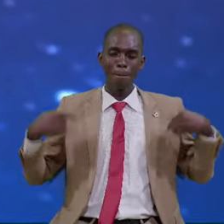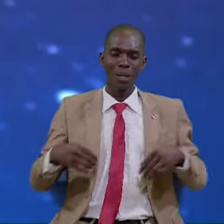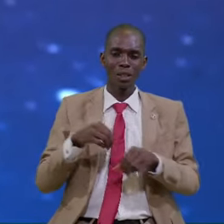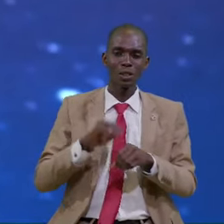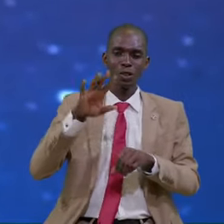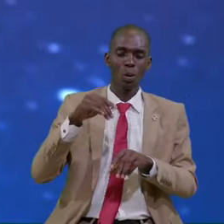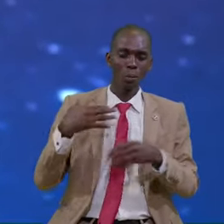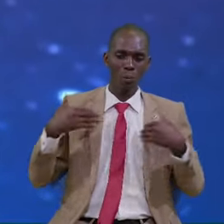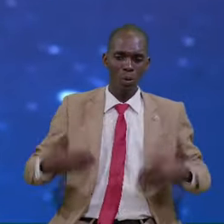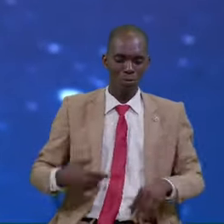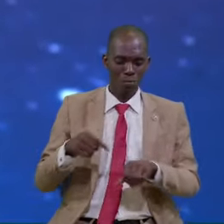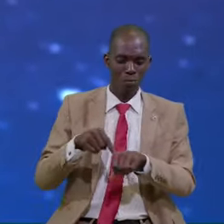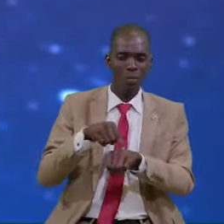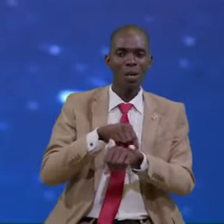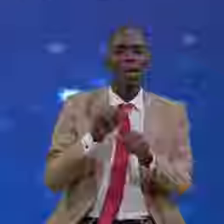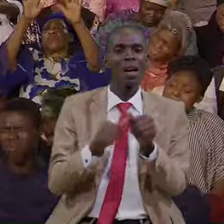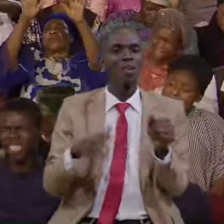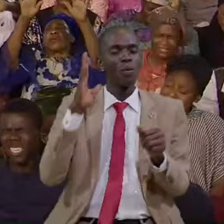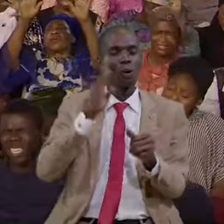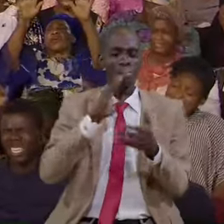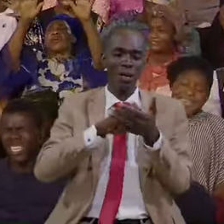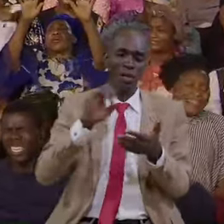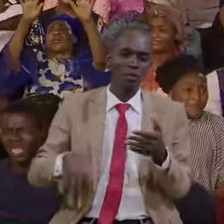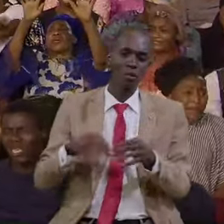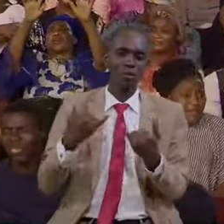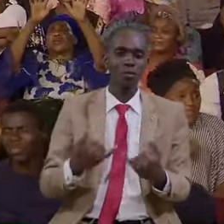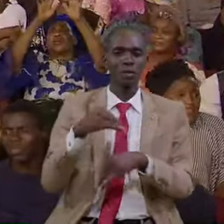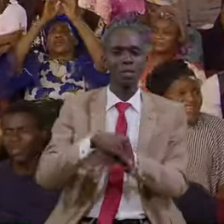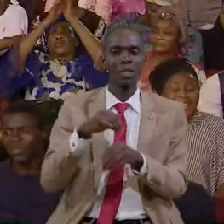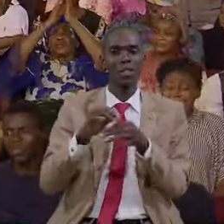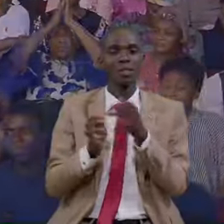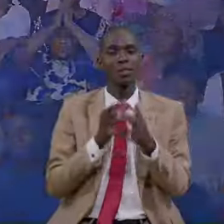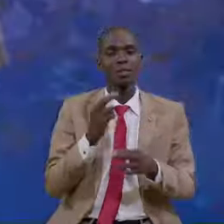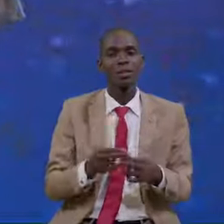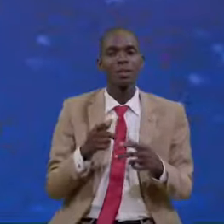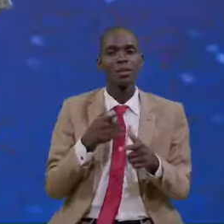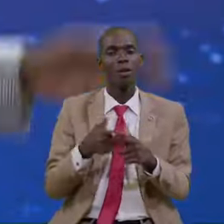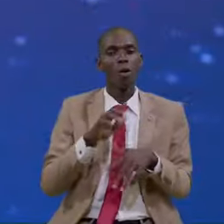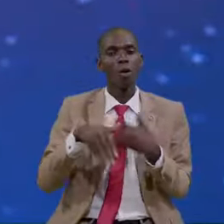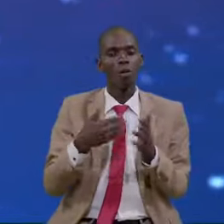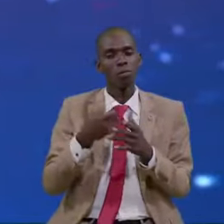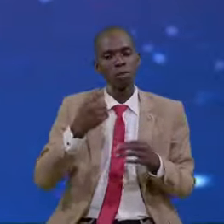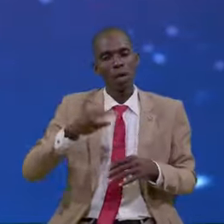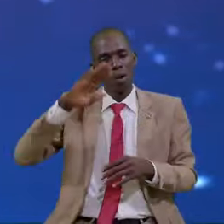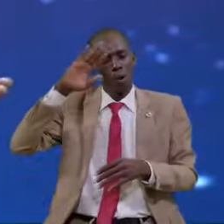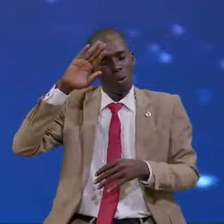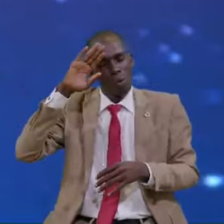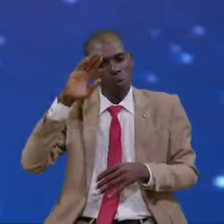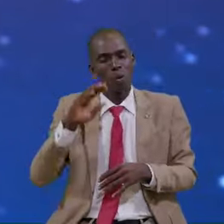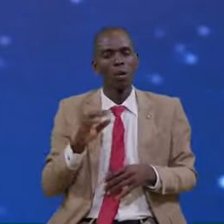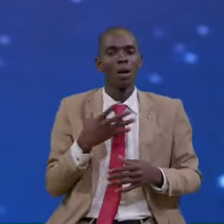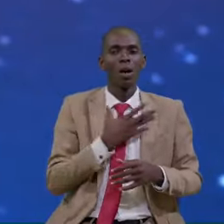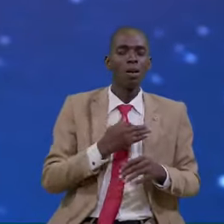everything will be taken away tonight and then all the you know the fever the Heat and everything I